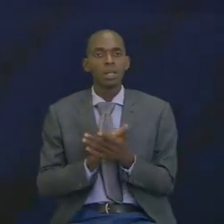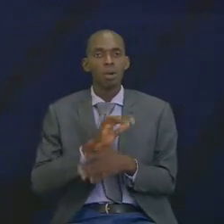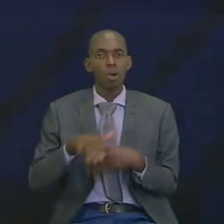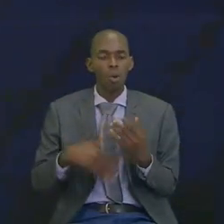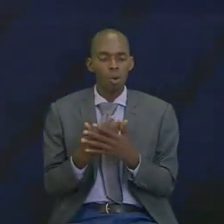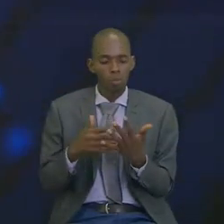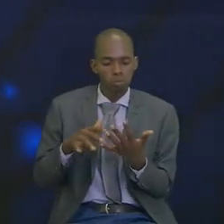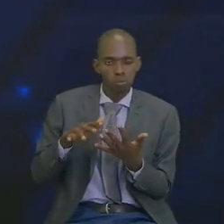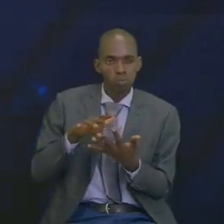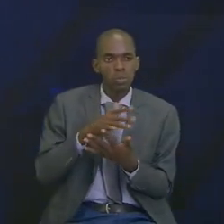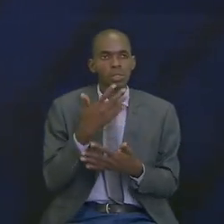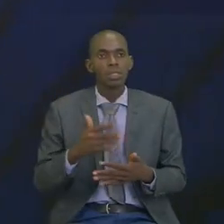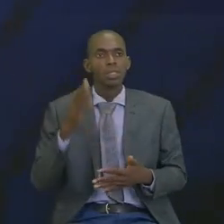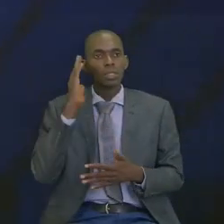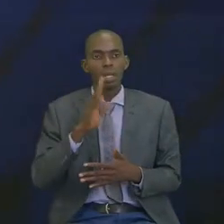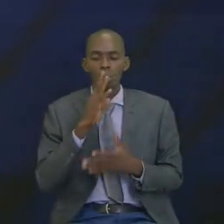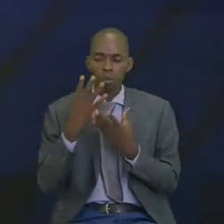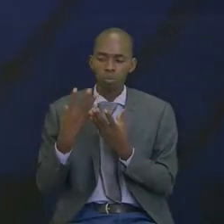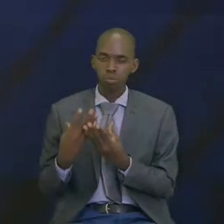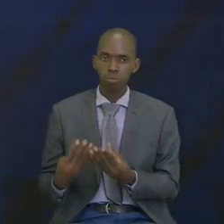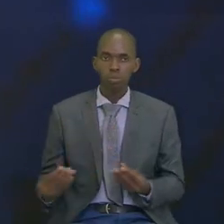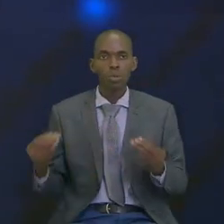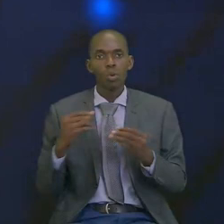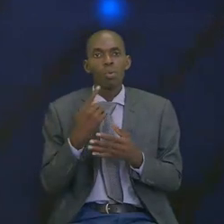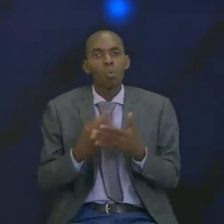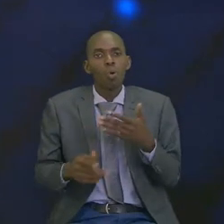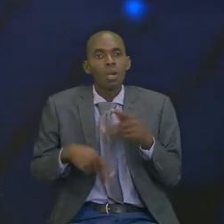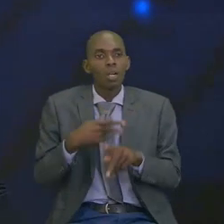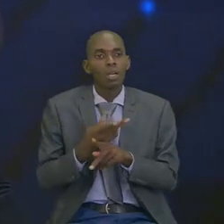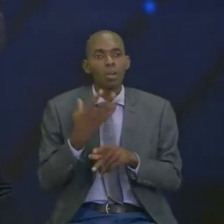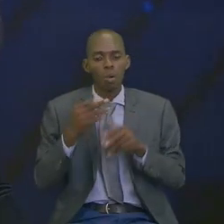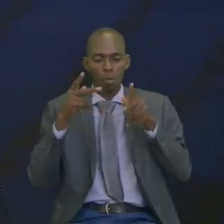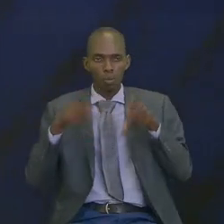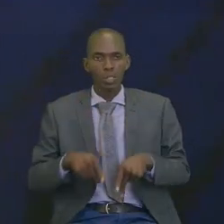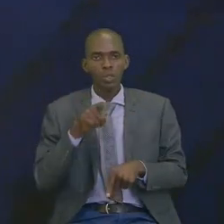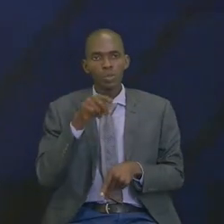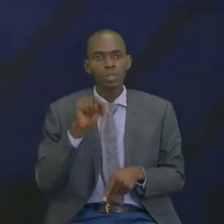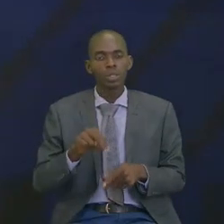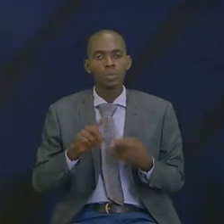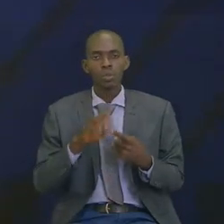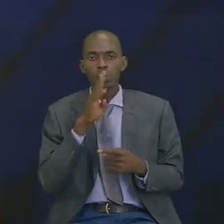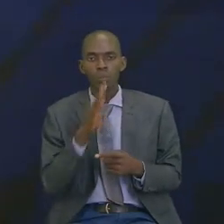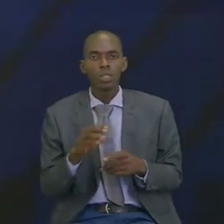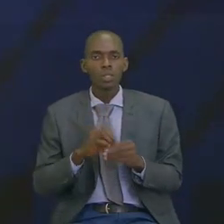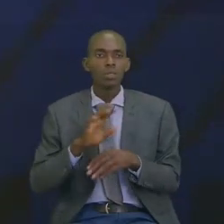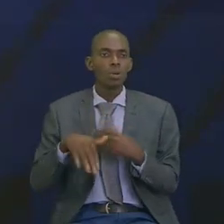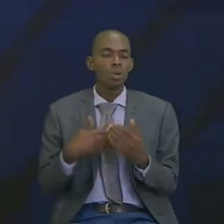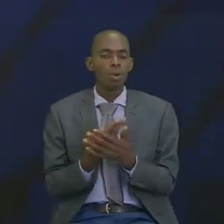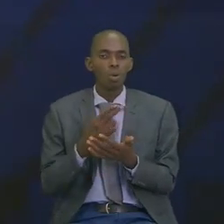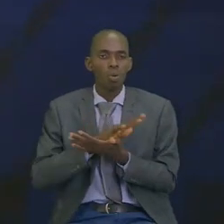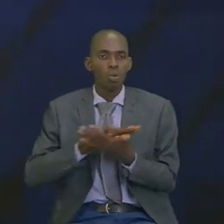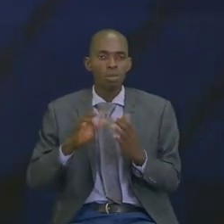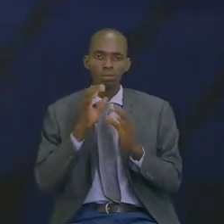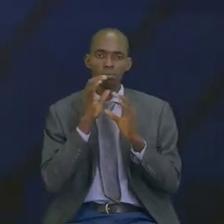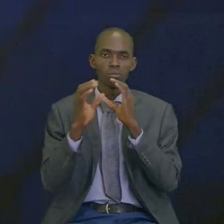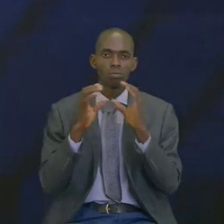seeing then that all these things shall be dissolved, what manner of persons ought ye to be in all holy